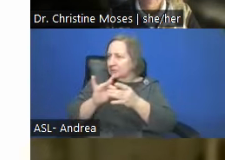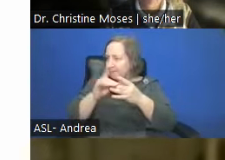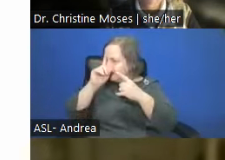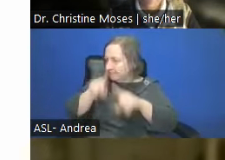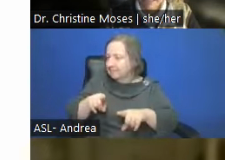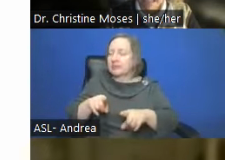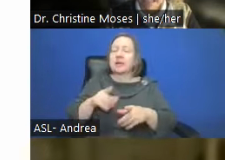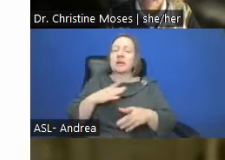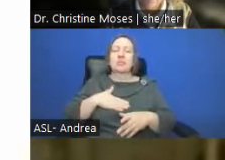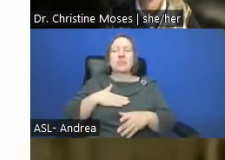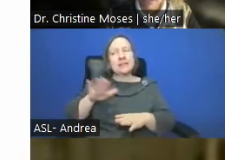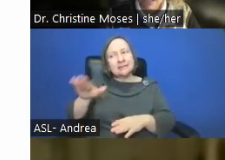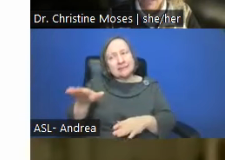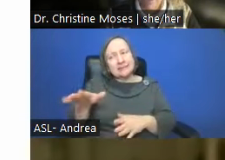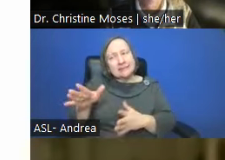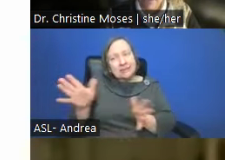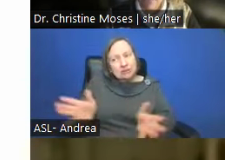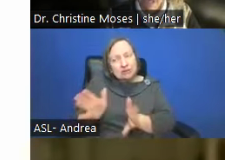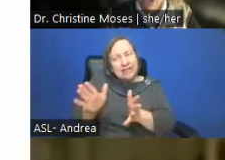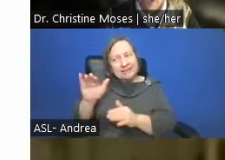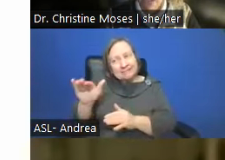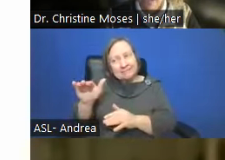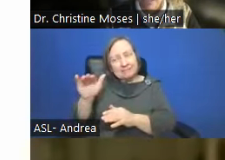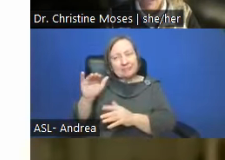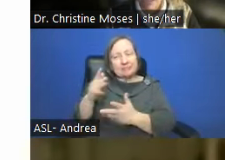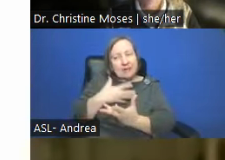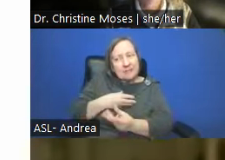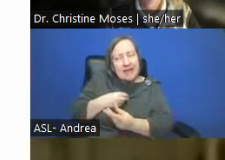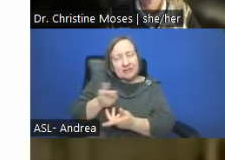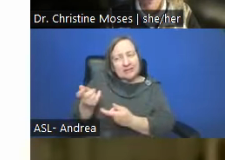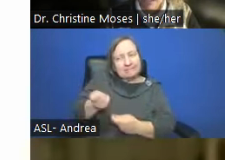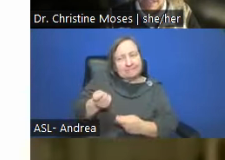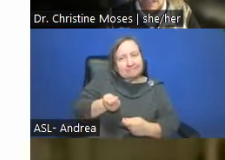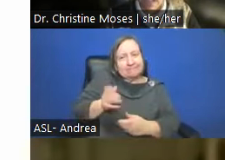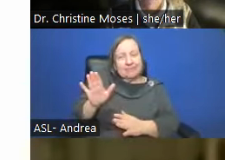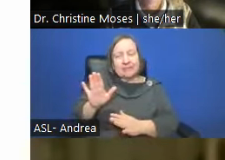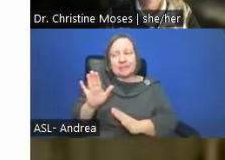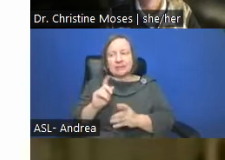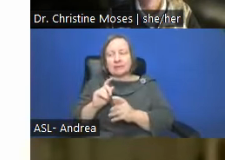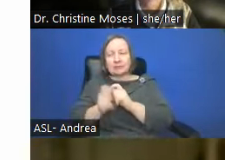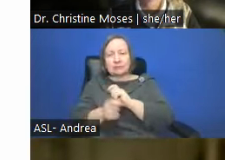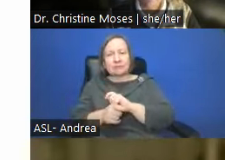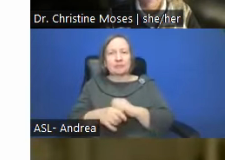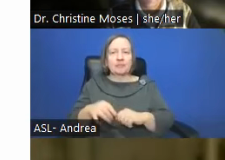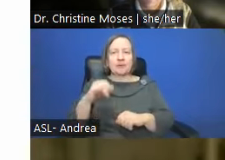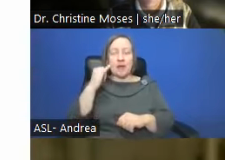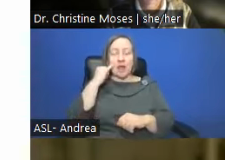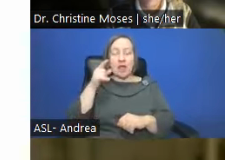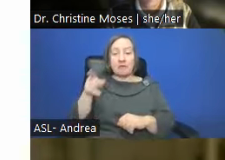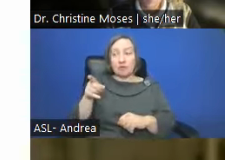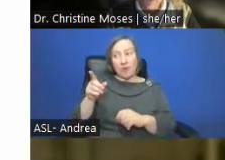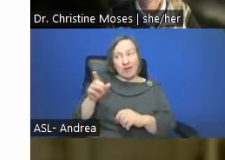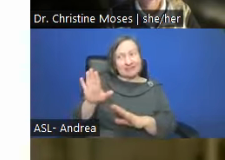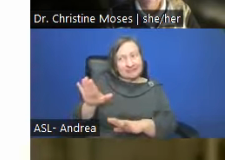commissioner members in gently and with compassion. If you are called in, please take a moment to consider